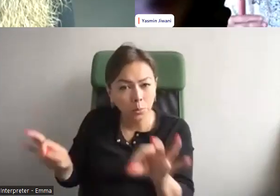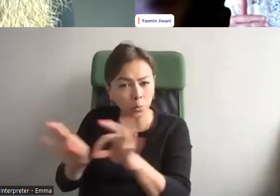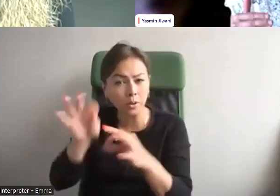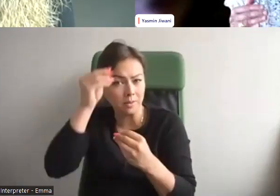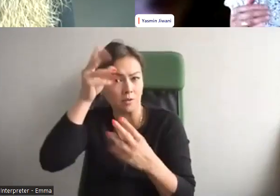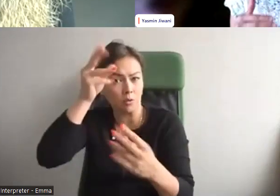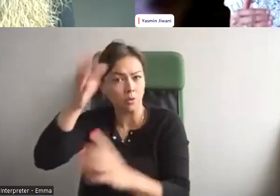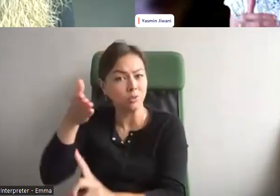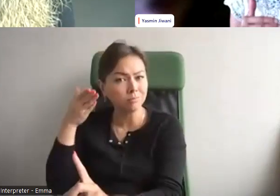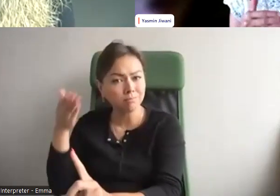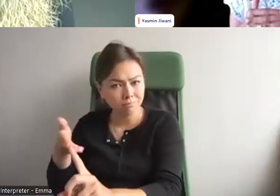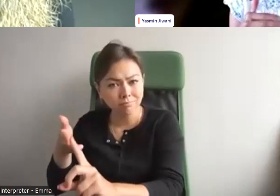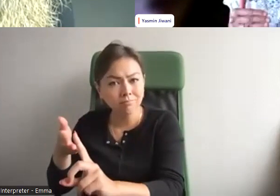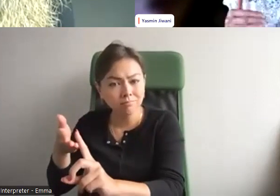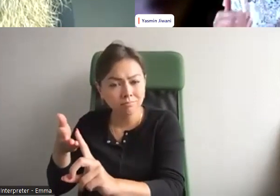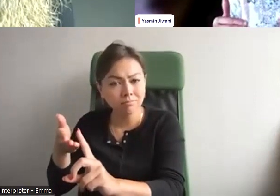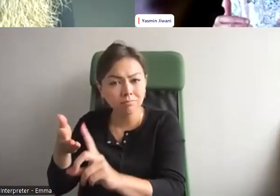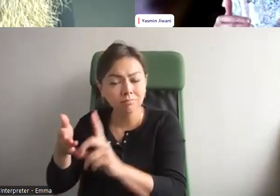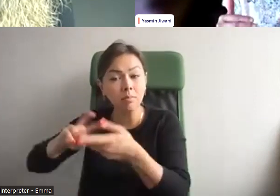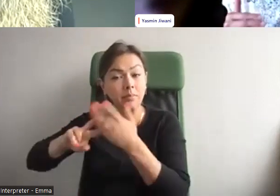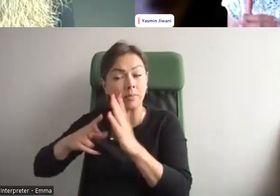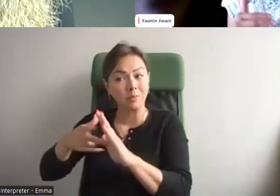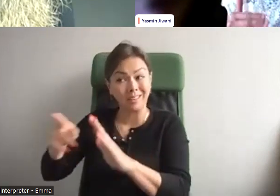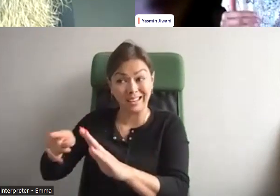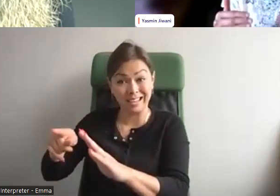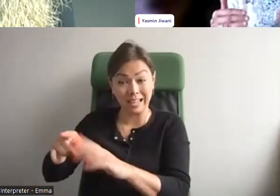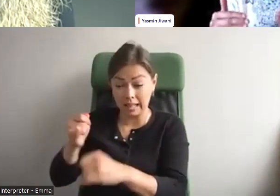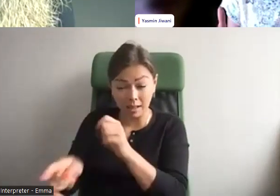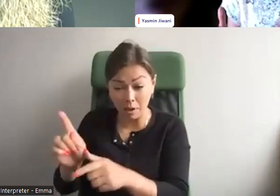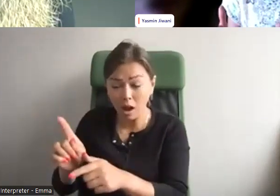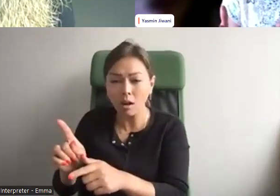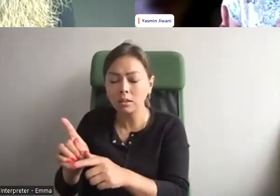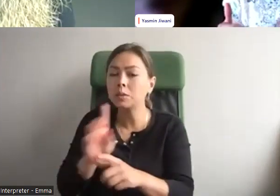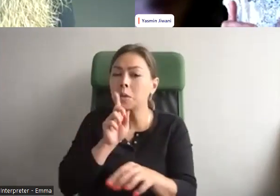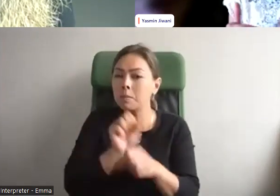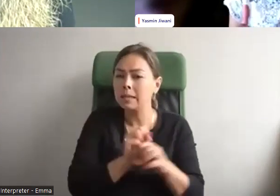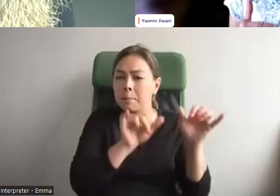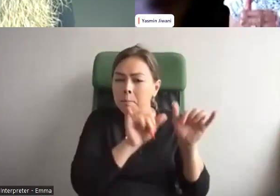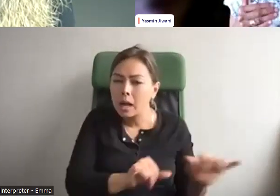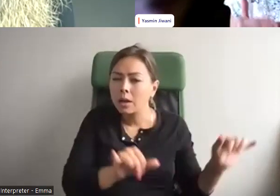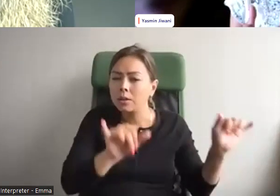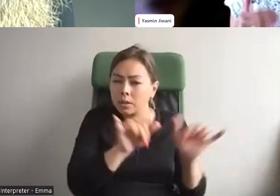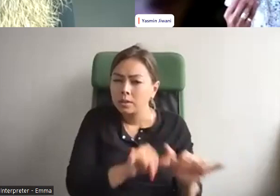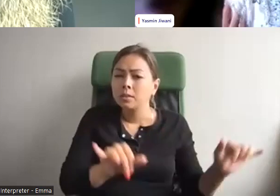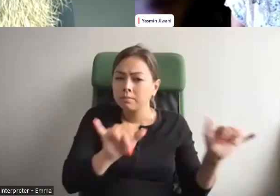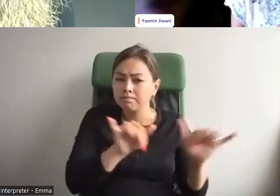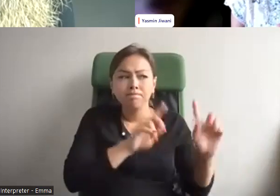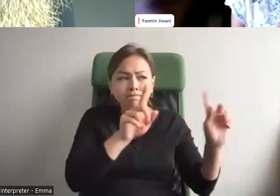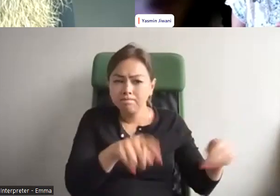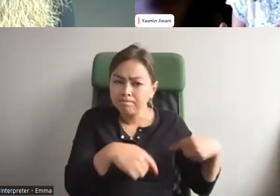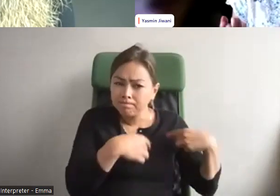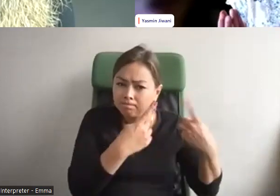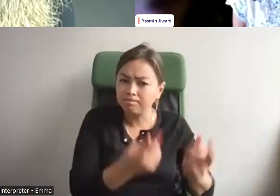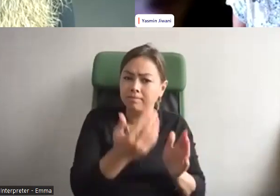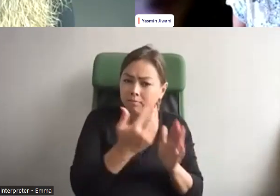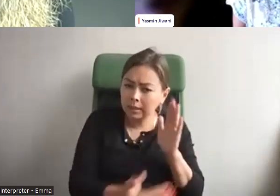So it shows, in fact, that this is a pattern. This has been going on for a long time. And it isn't something that just came up like that.